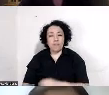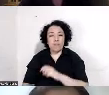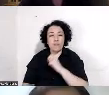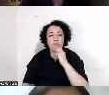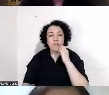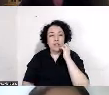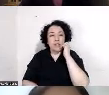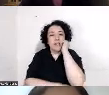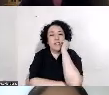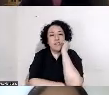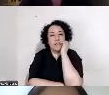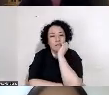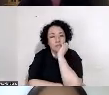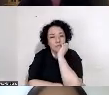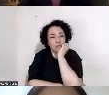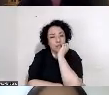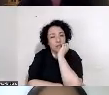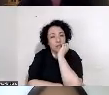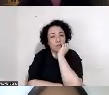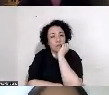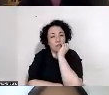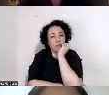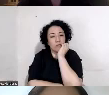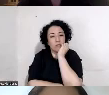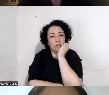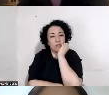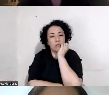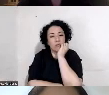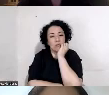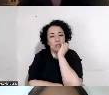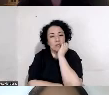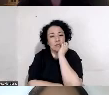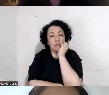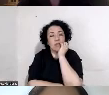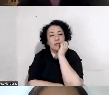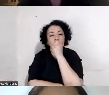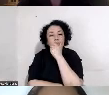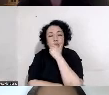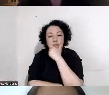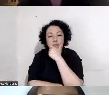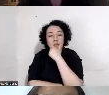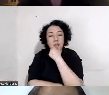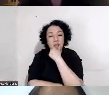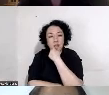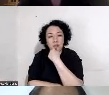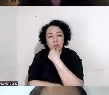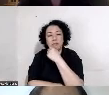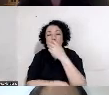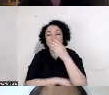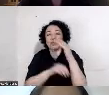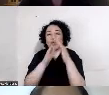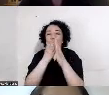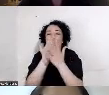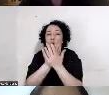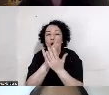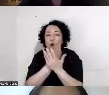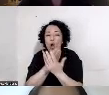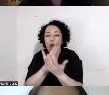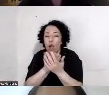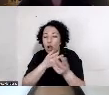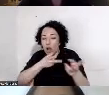deserve the right. All talented students deserve the right to develop their talents. As escolas devem ser lugares